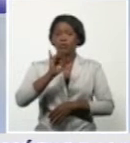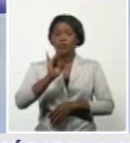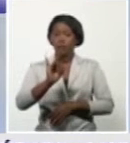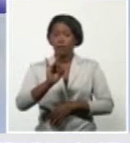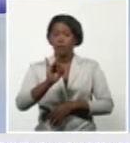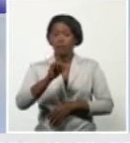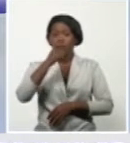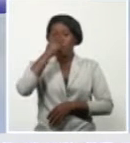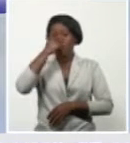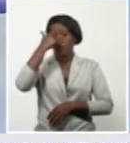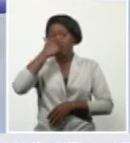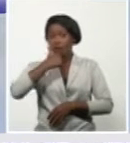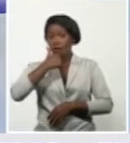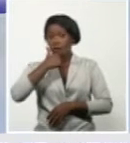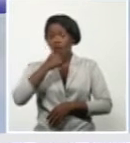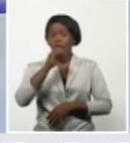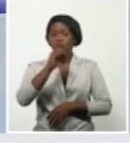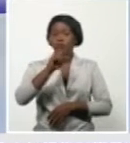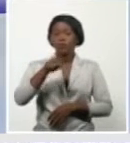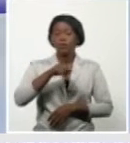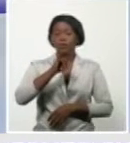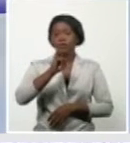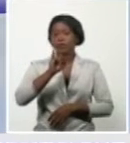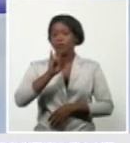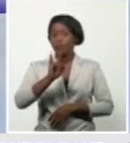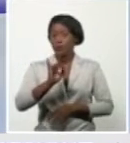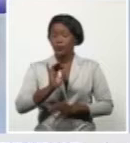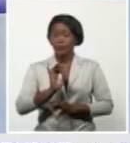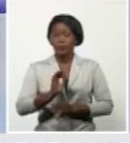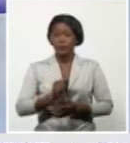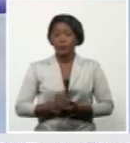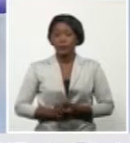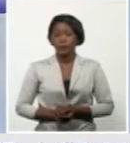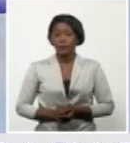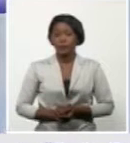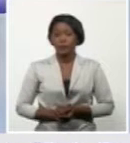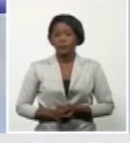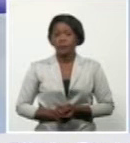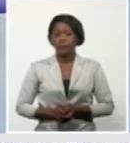with 0.69, and Villa Clara with